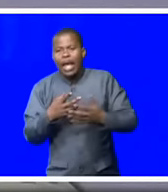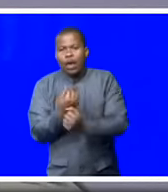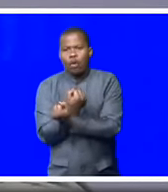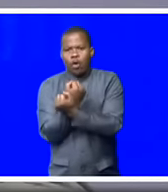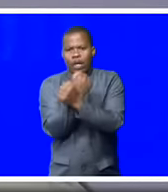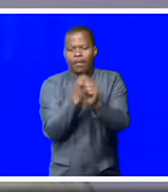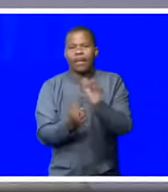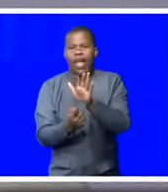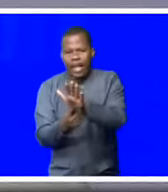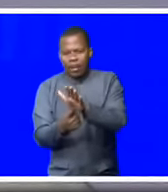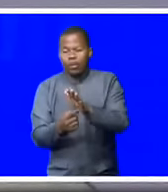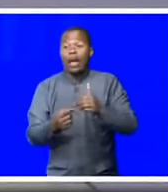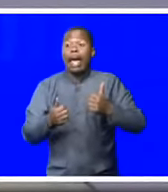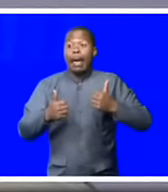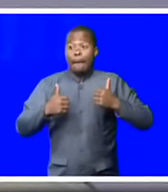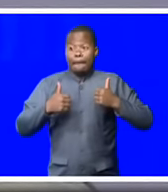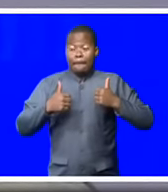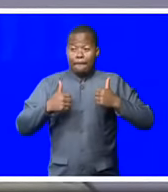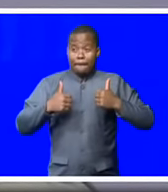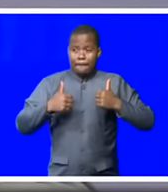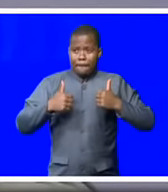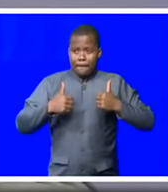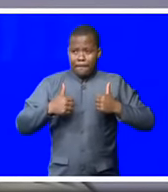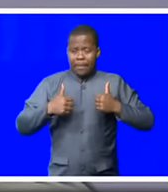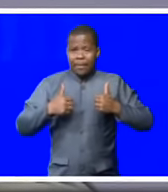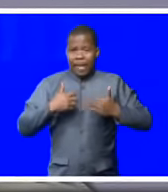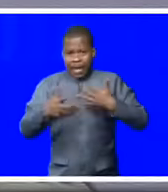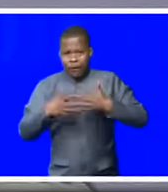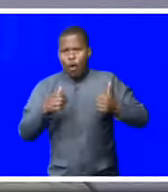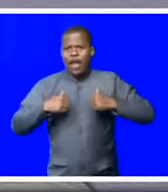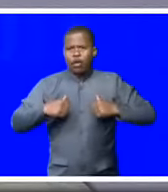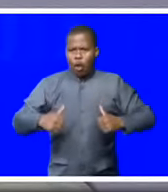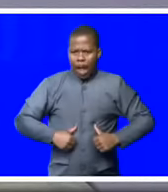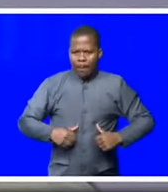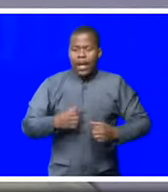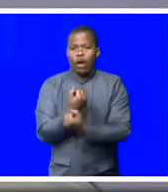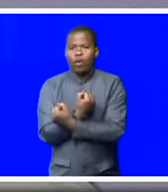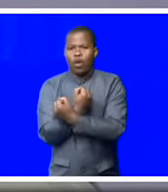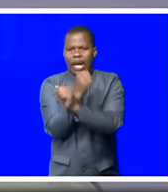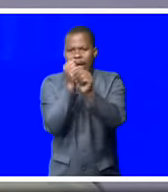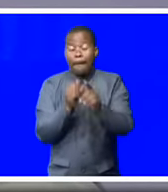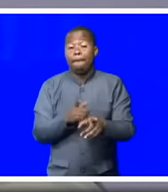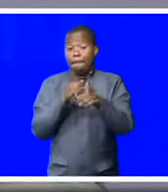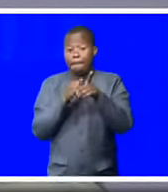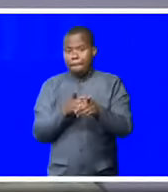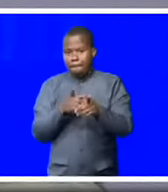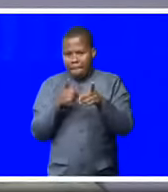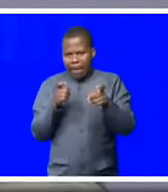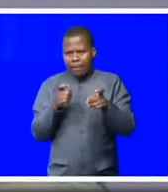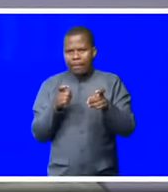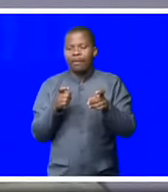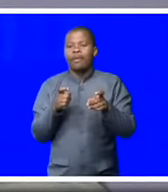as an example, is really not right. So we're really moving as quick as we can as government to try to take care of